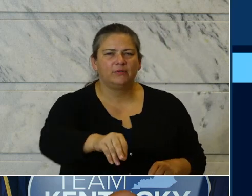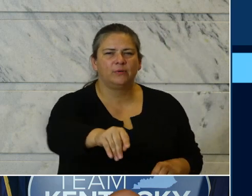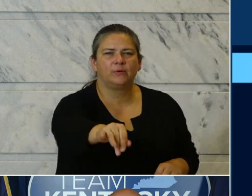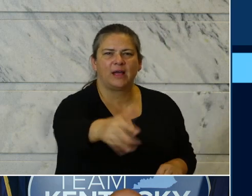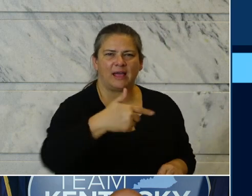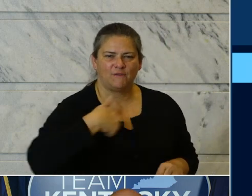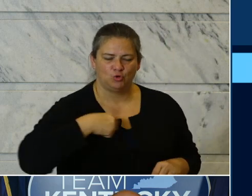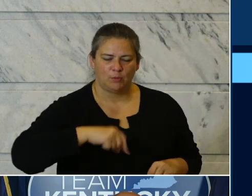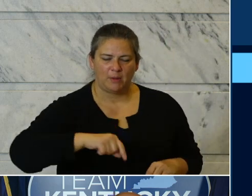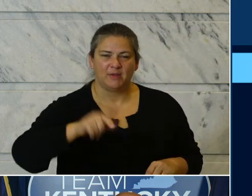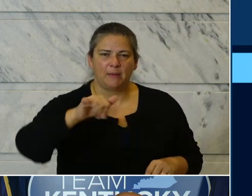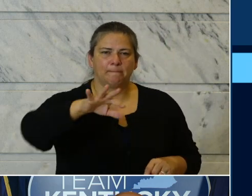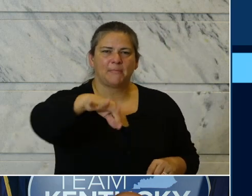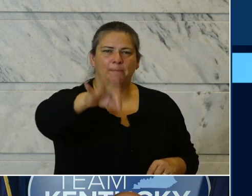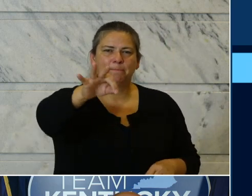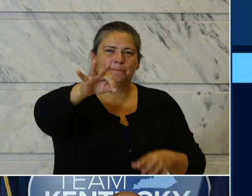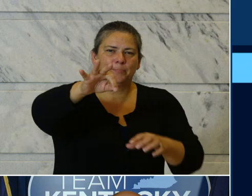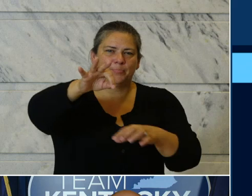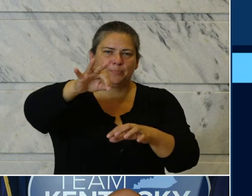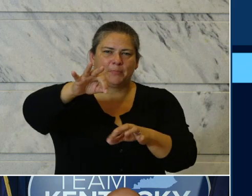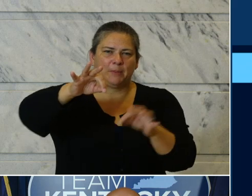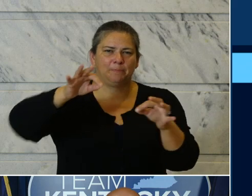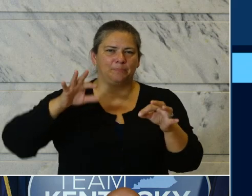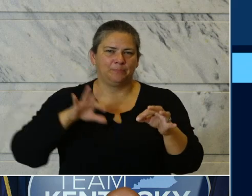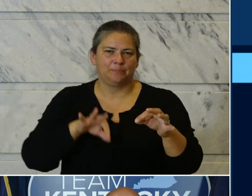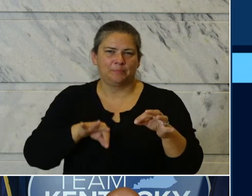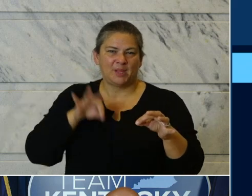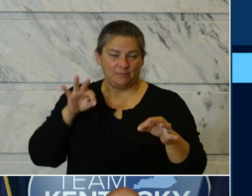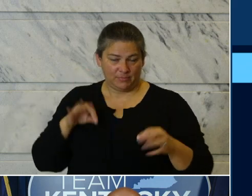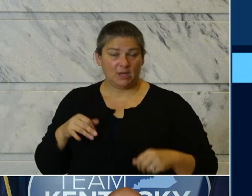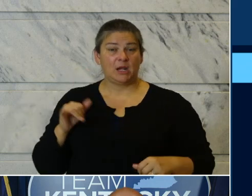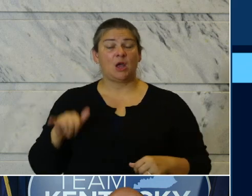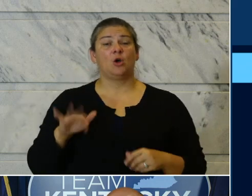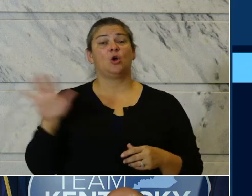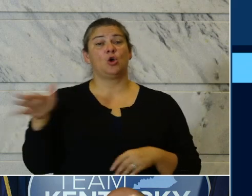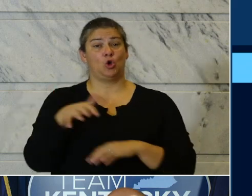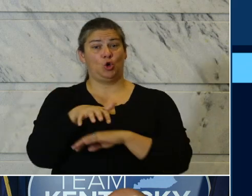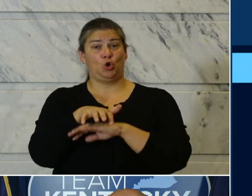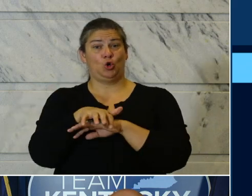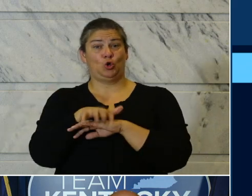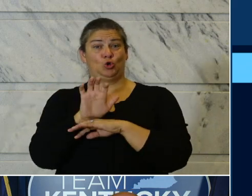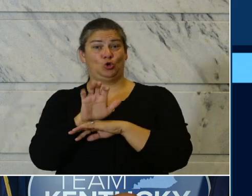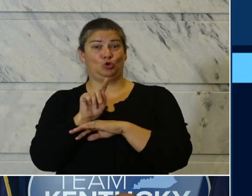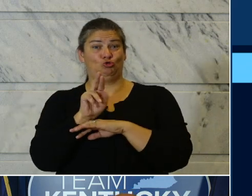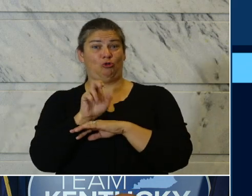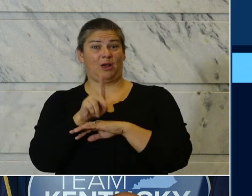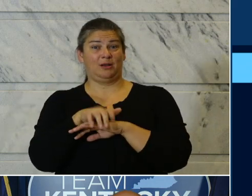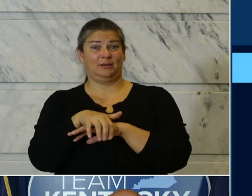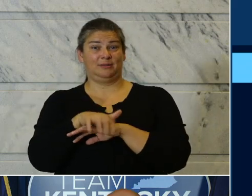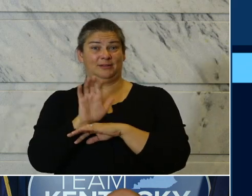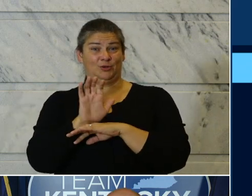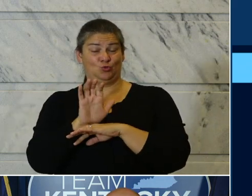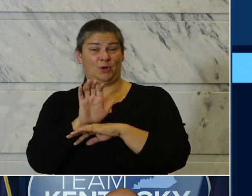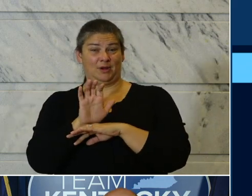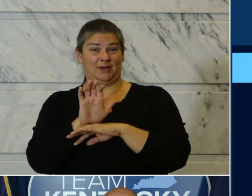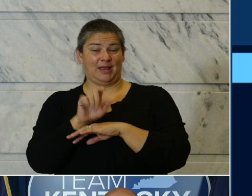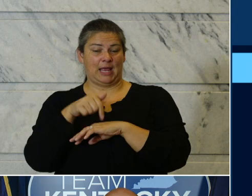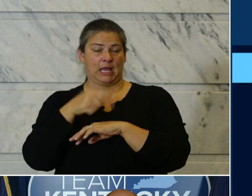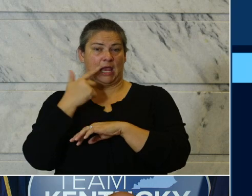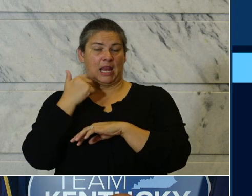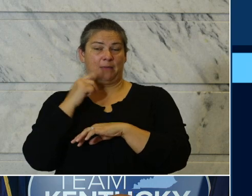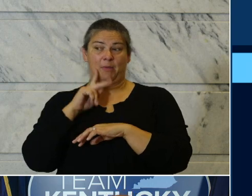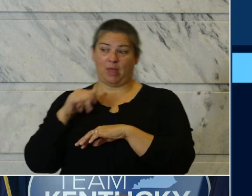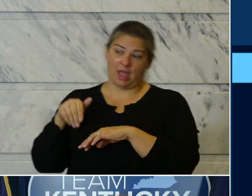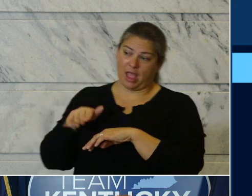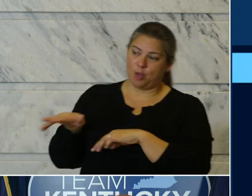should not do. No trunk or treat with large groups in relatively small areas walking around and reaching in and grabbing stuff